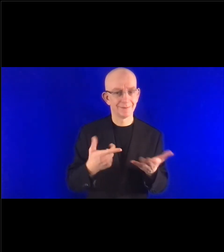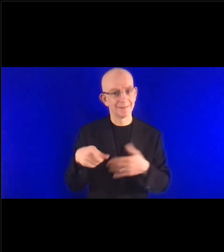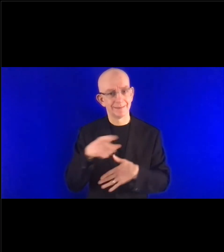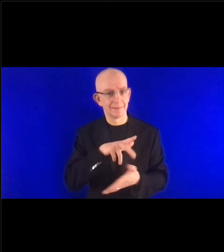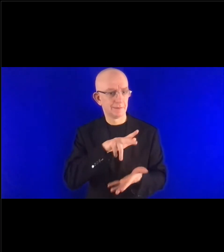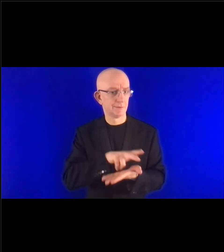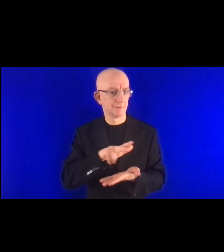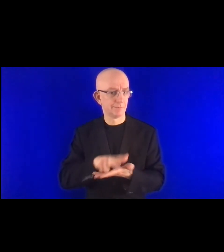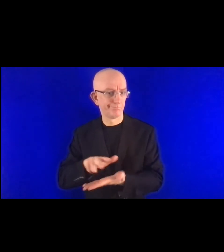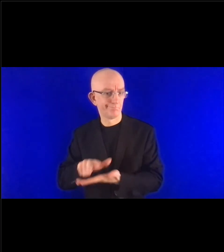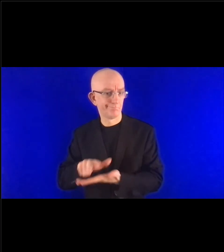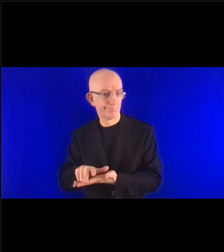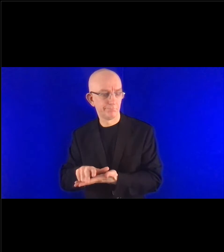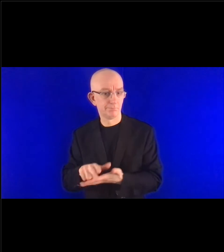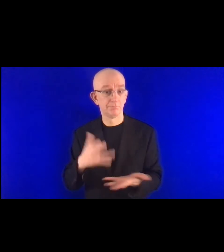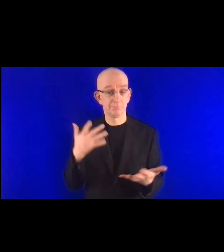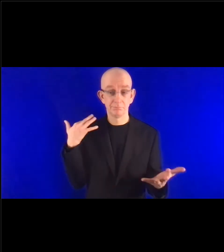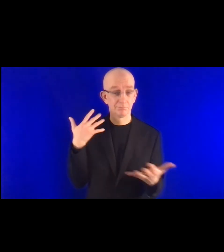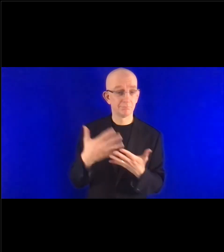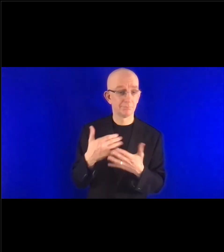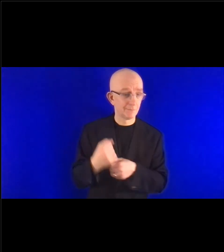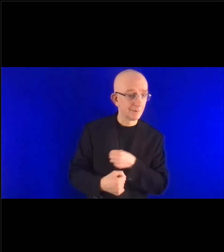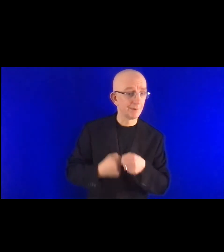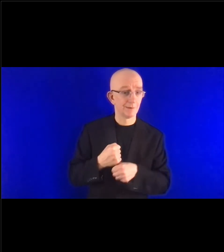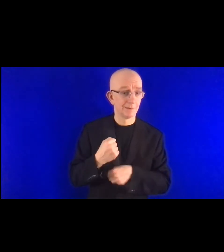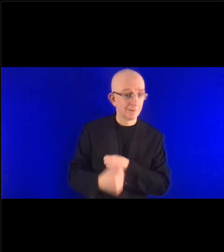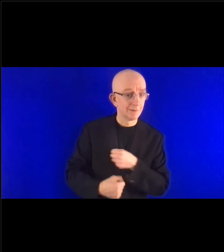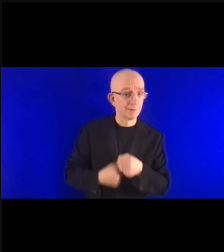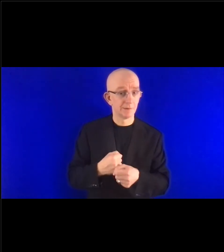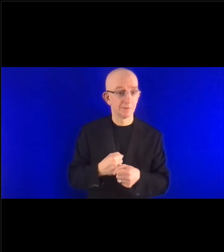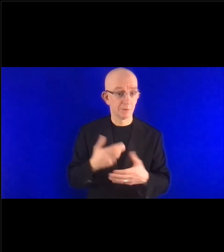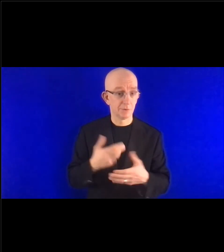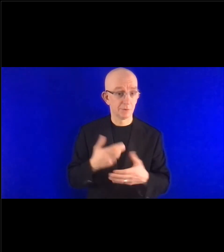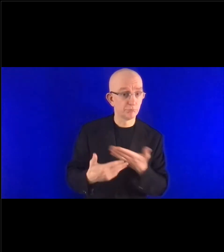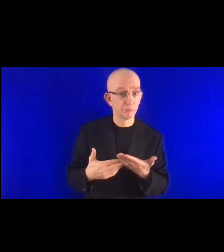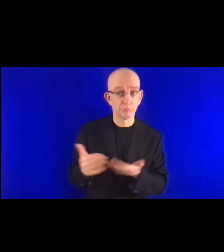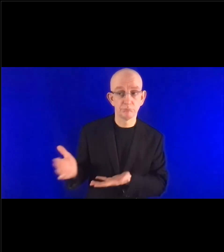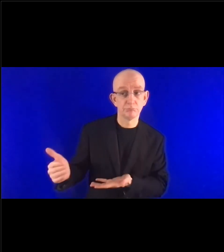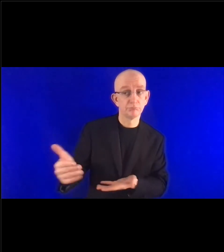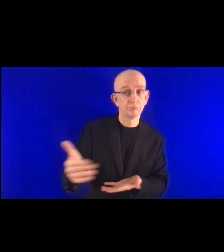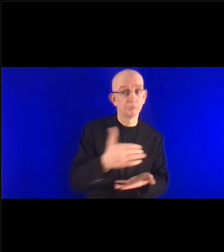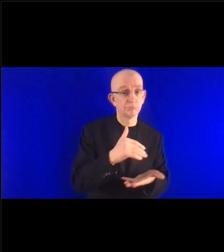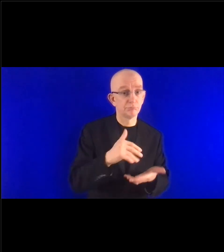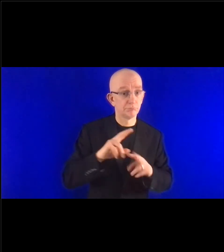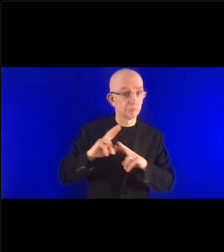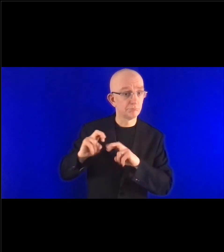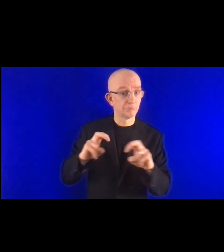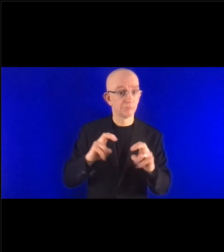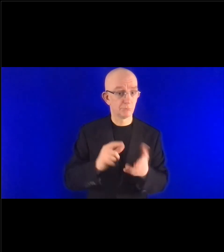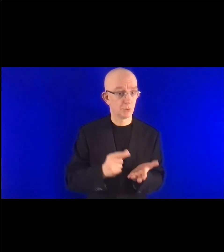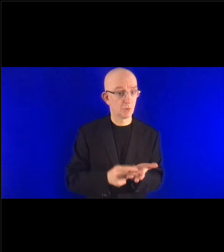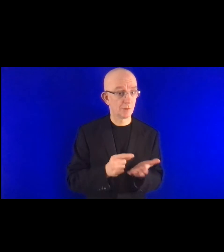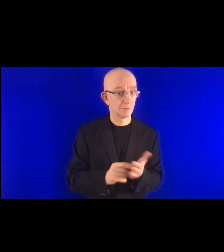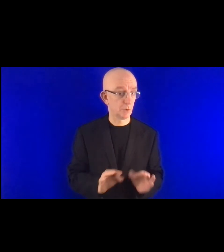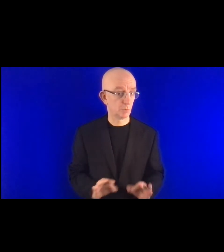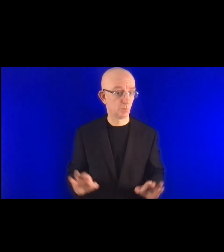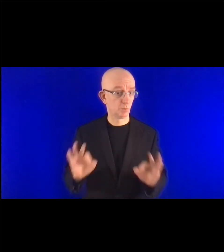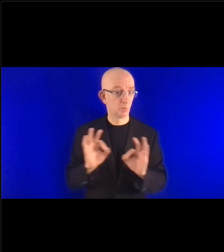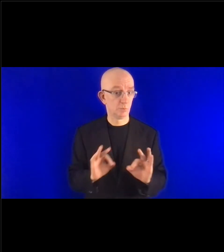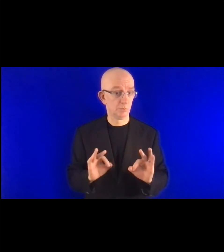until 2020, when a few variables were included in the health